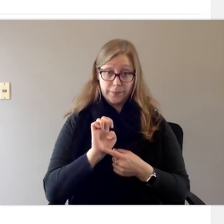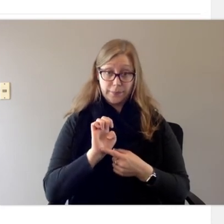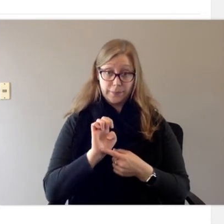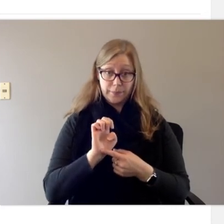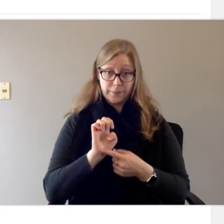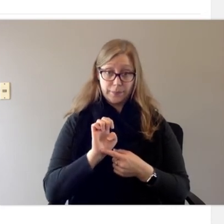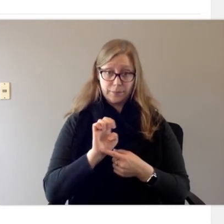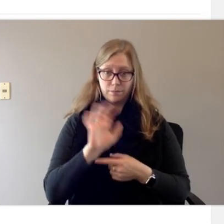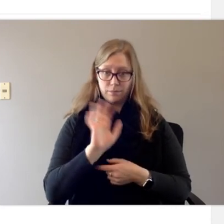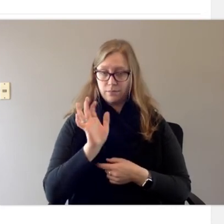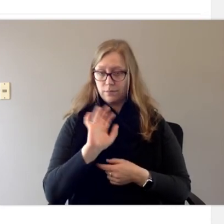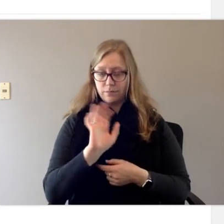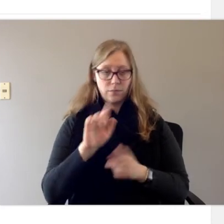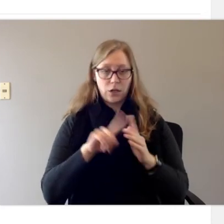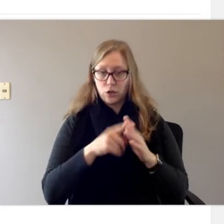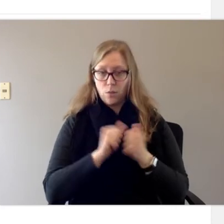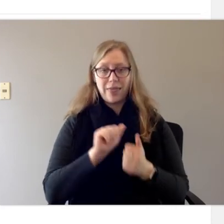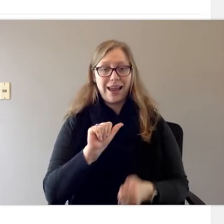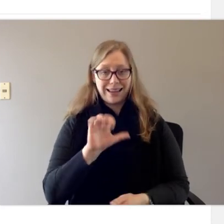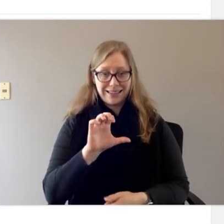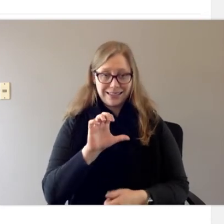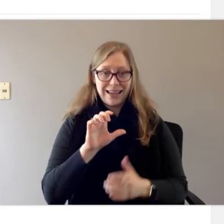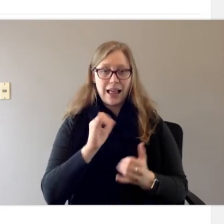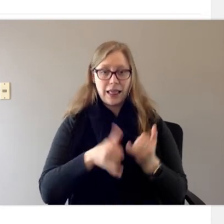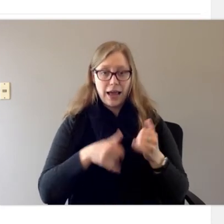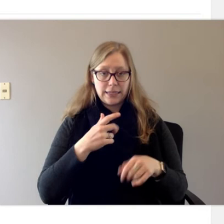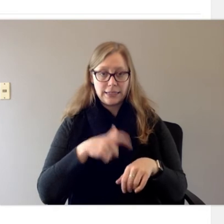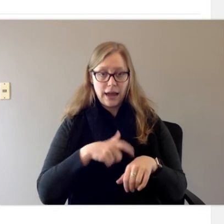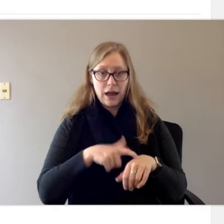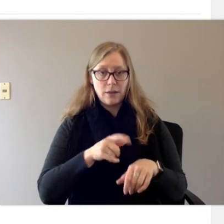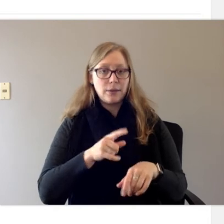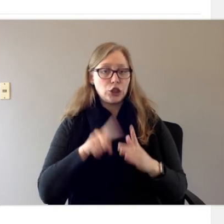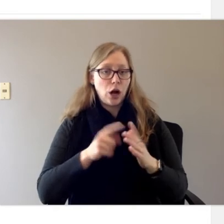Well, actually, I started with AC last time. Let's do that again.